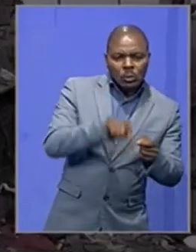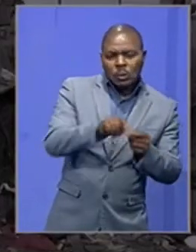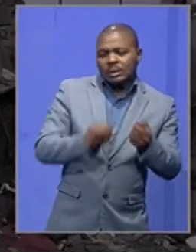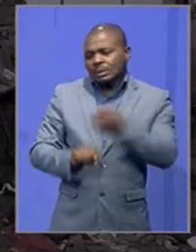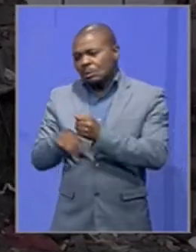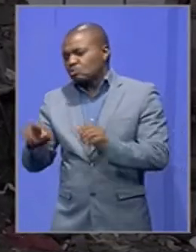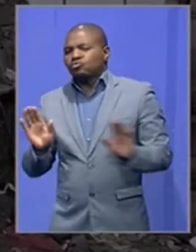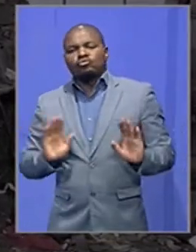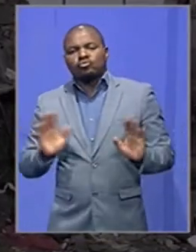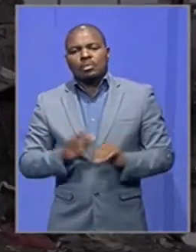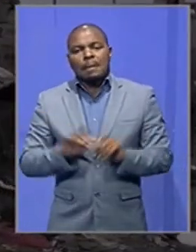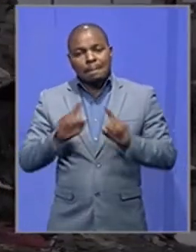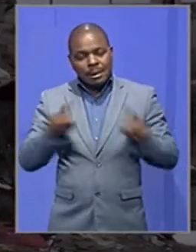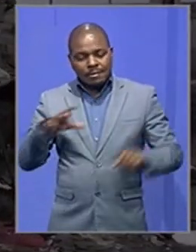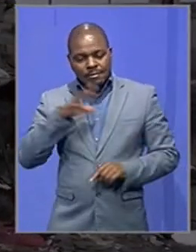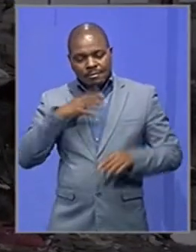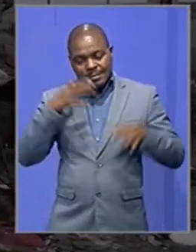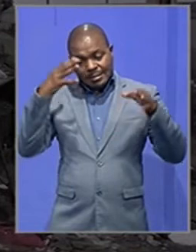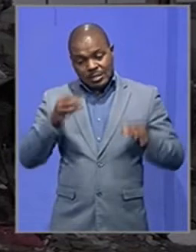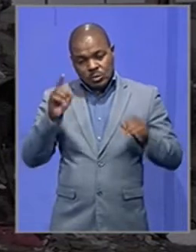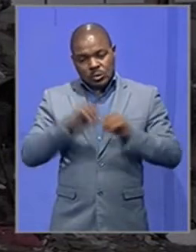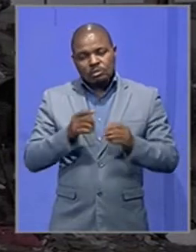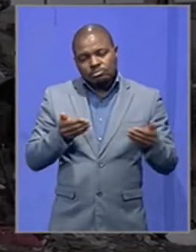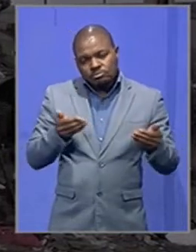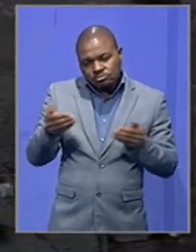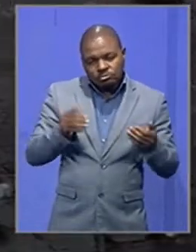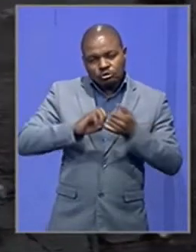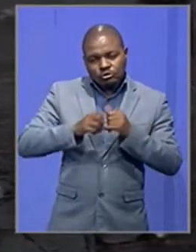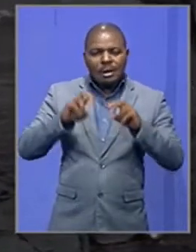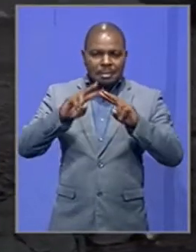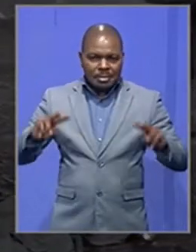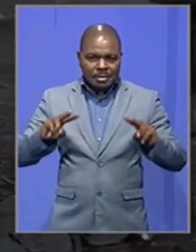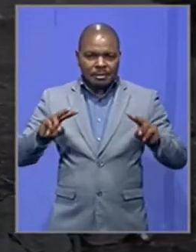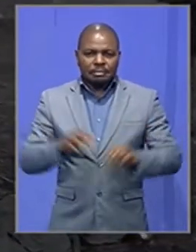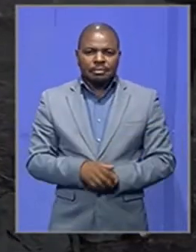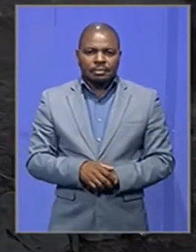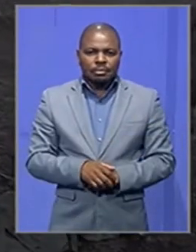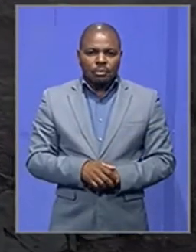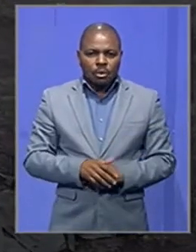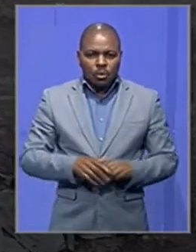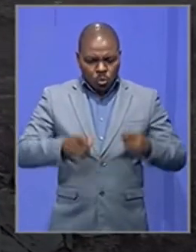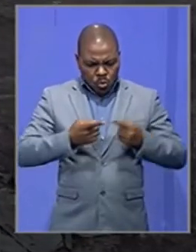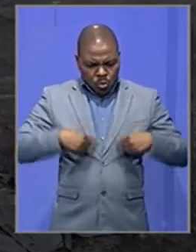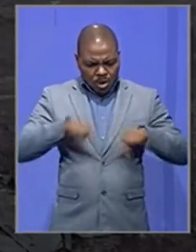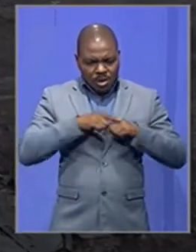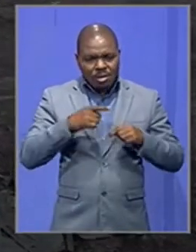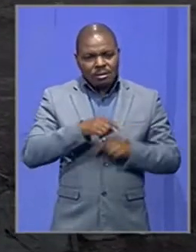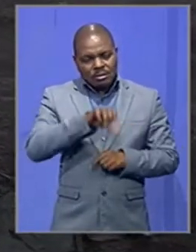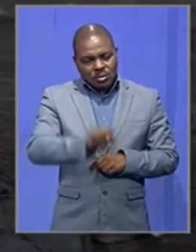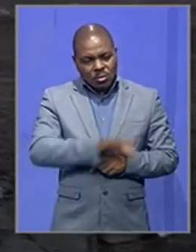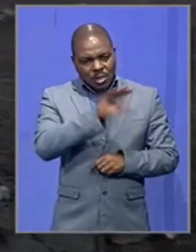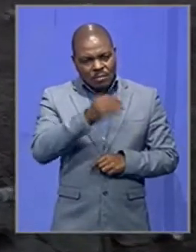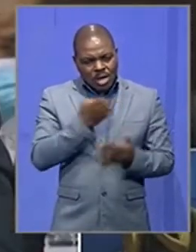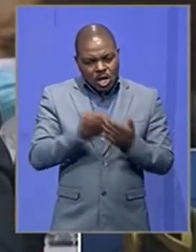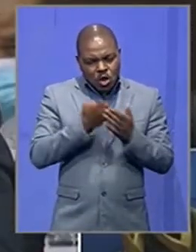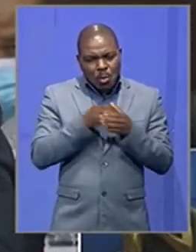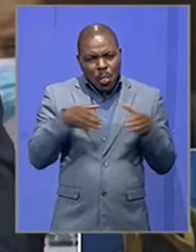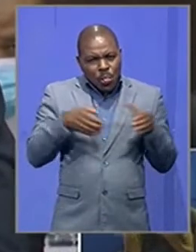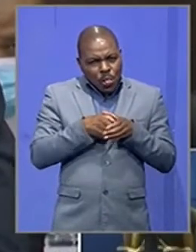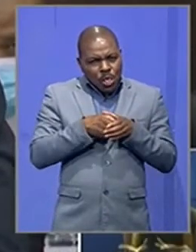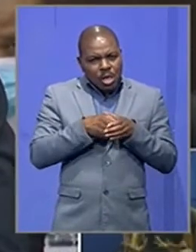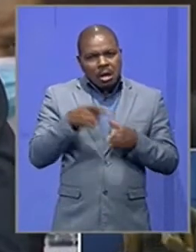dira ke go ka tla ka tshwetso ya gore ne kagiso. We are a small economy country. We never want to pretend